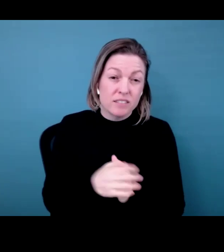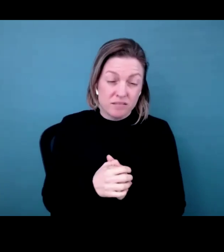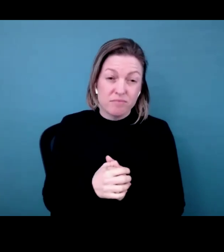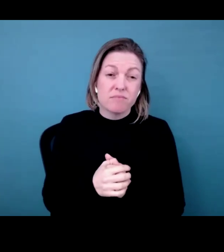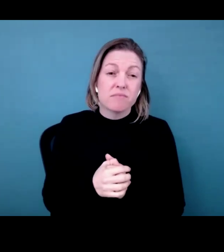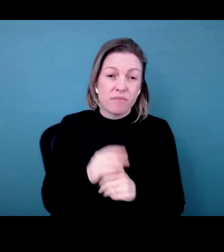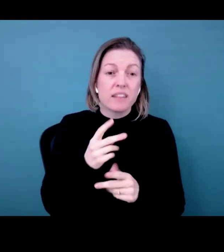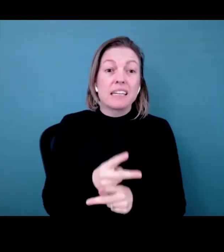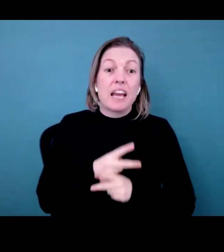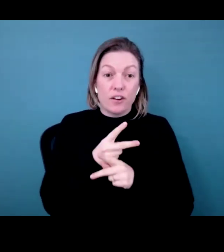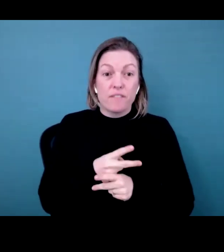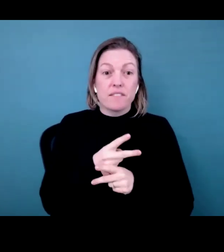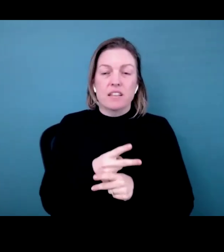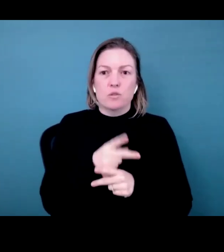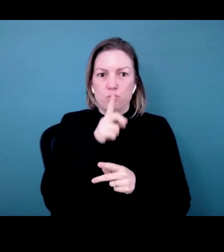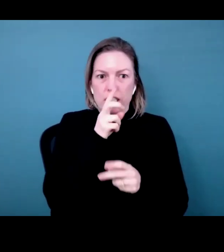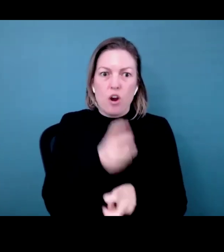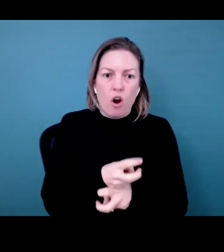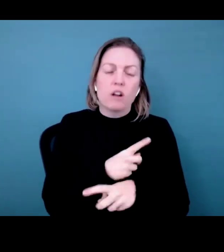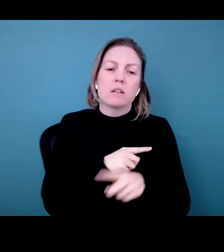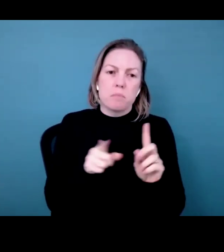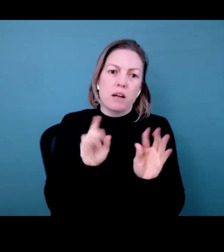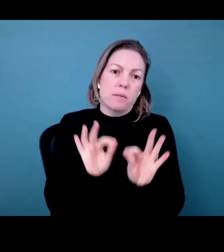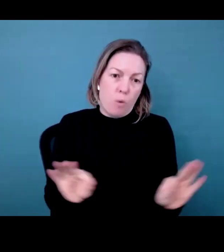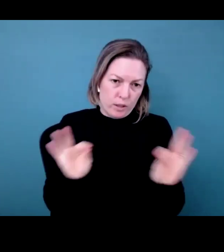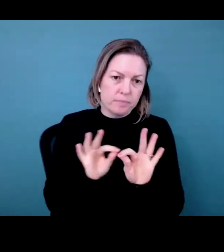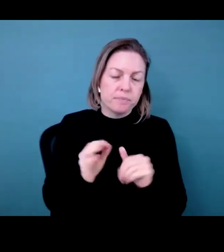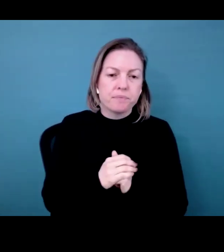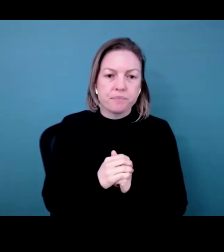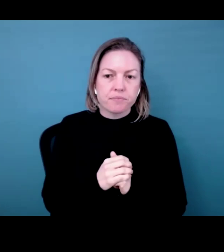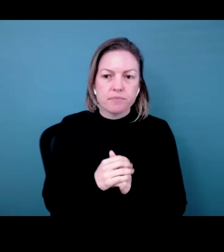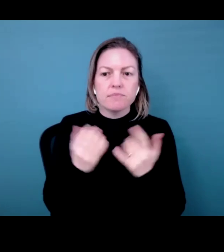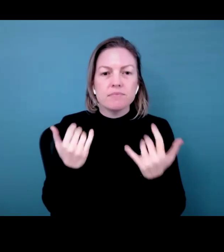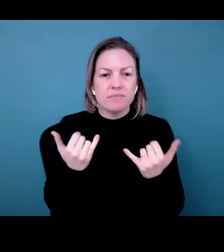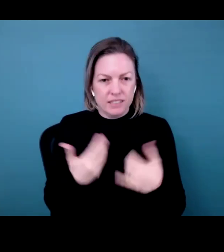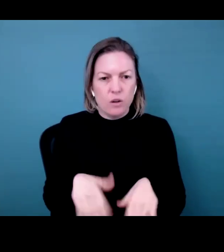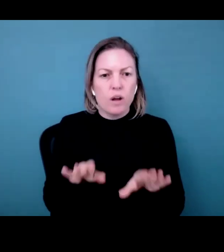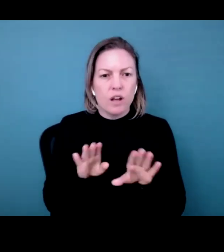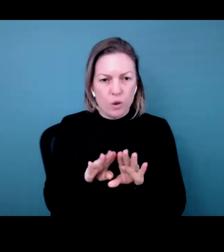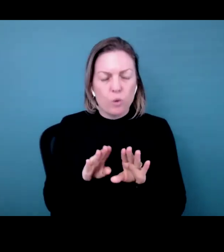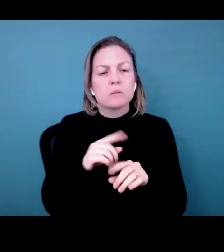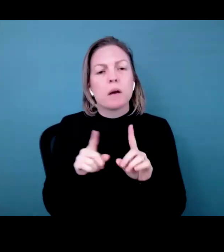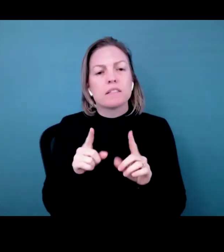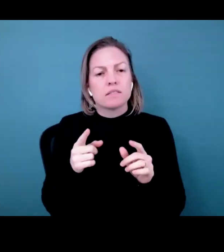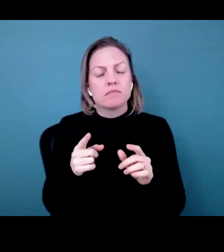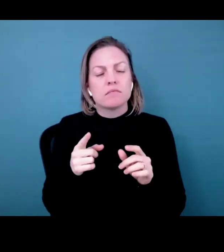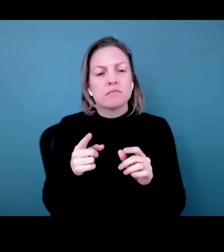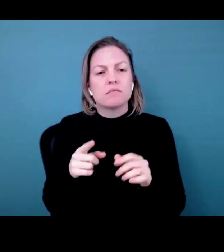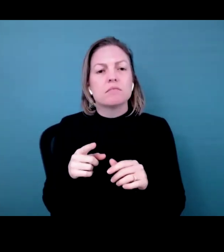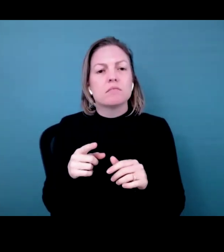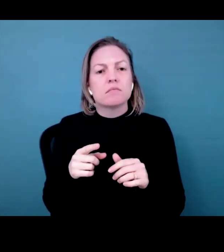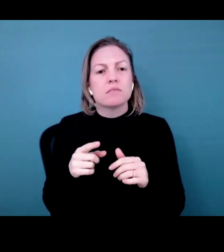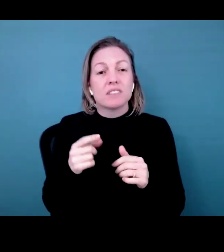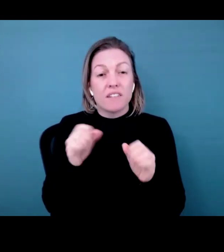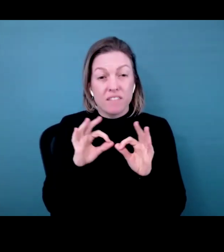hard, but really valuable. And in closing, then I'll take some questions. I just want to say, family caregiving